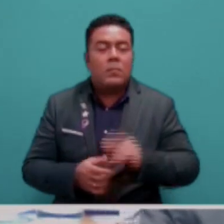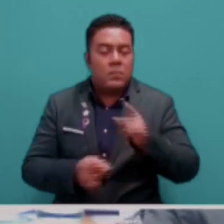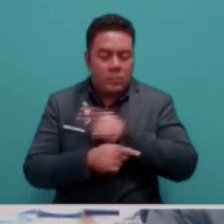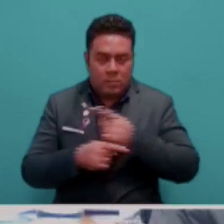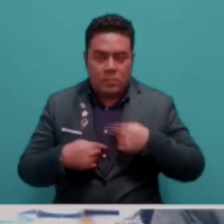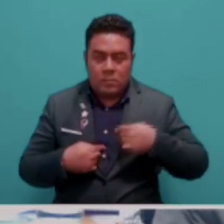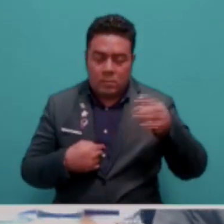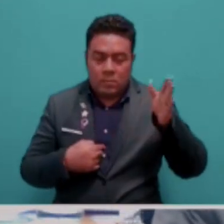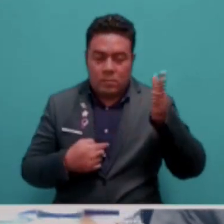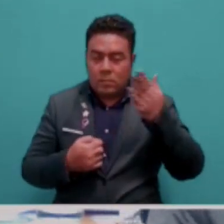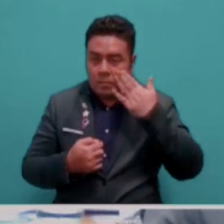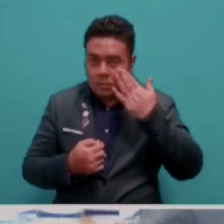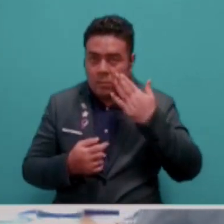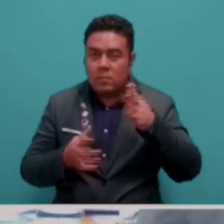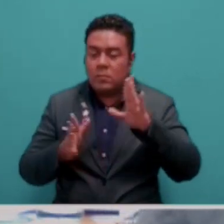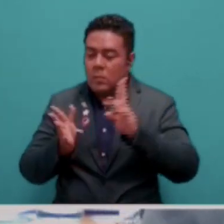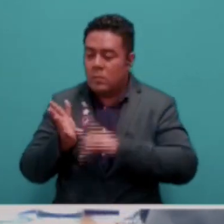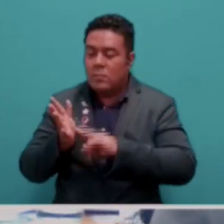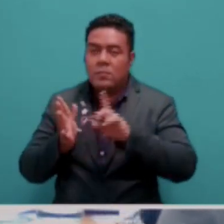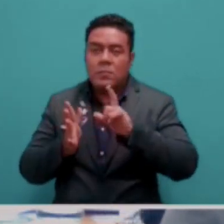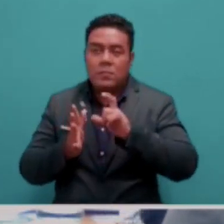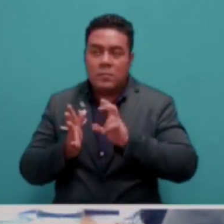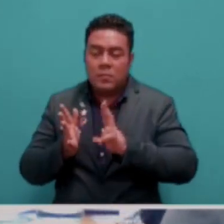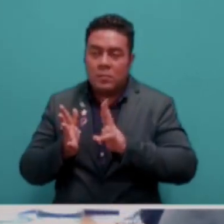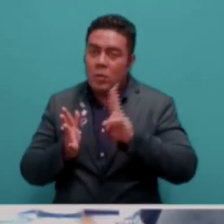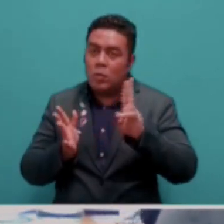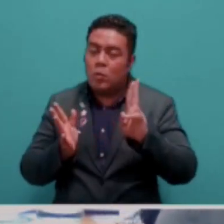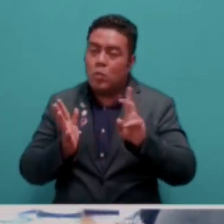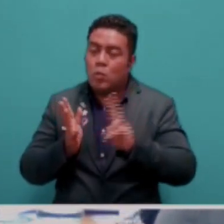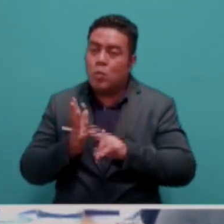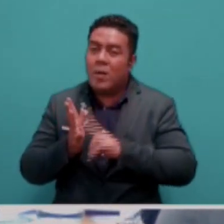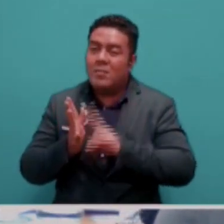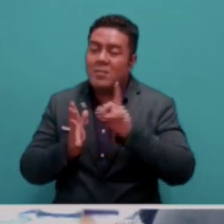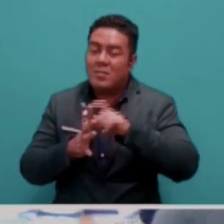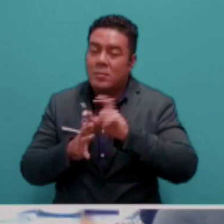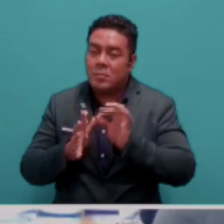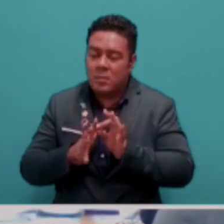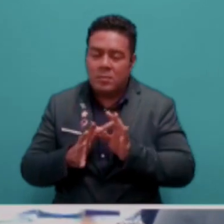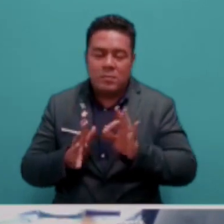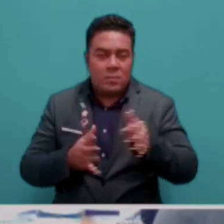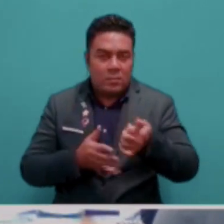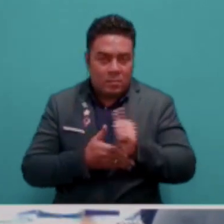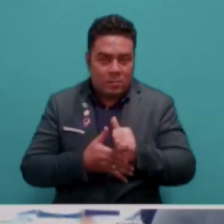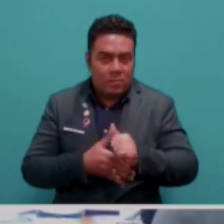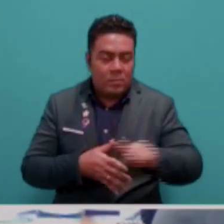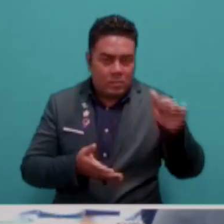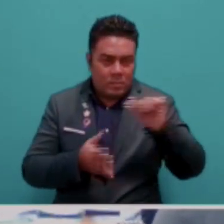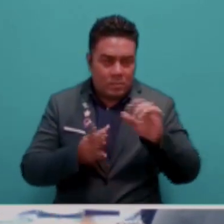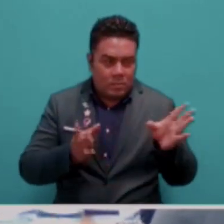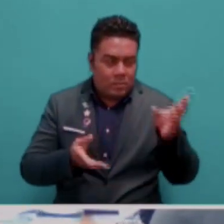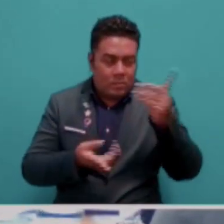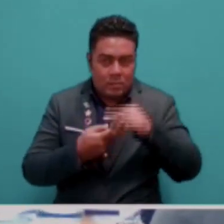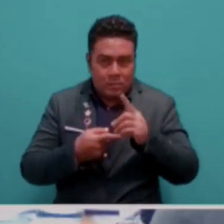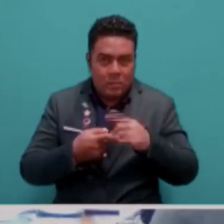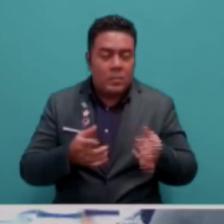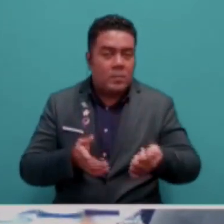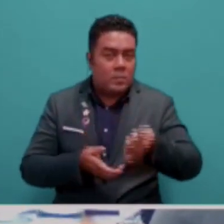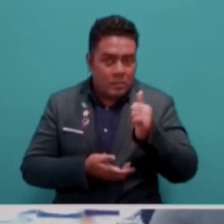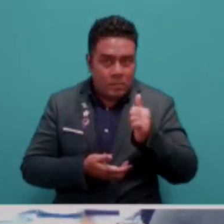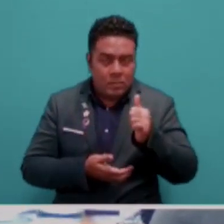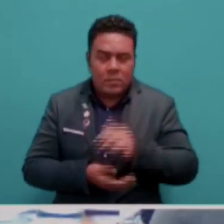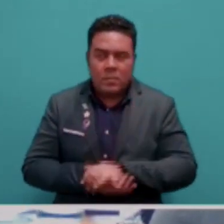of the UNDP allowance. We are aware of the subsistence allowance. But there is a reason